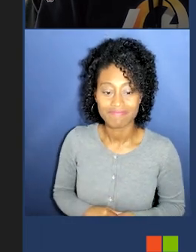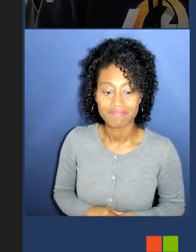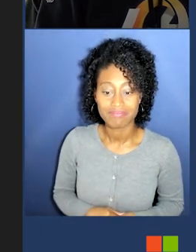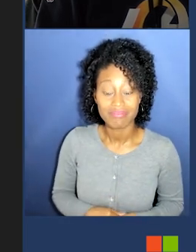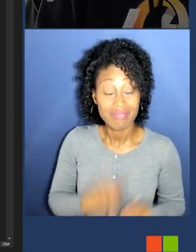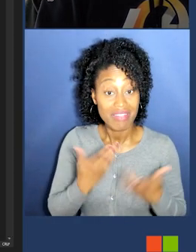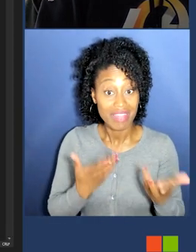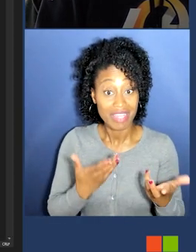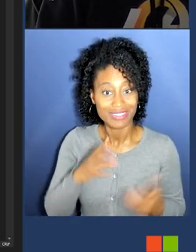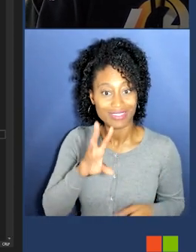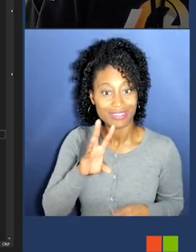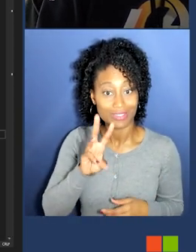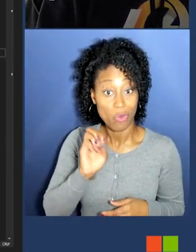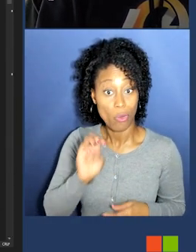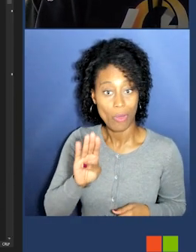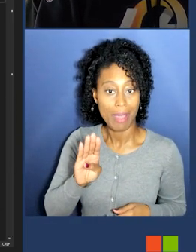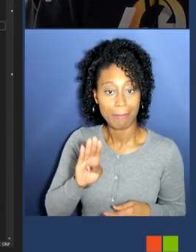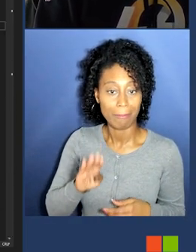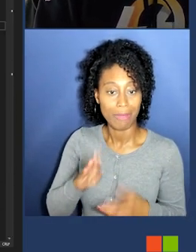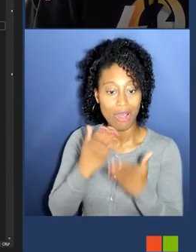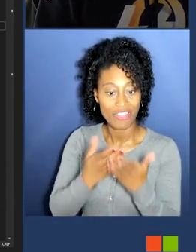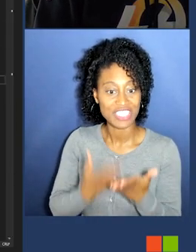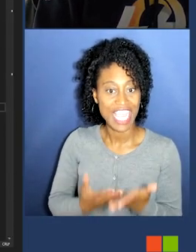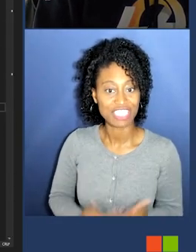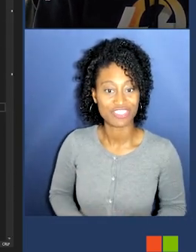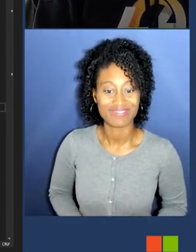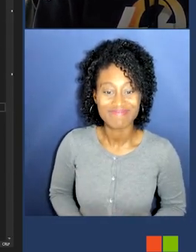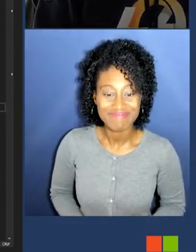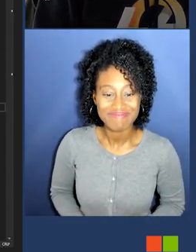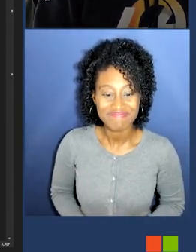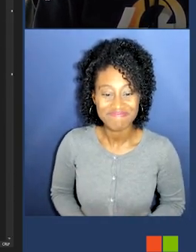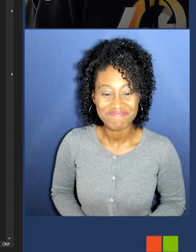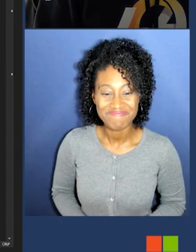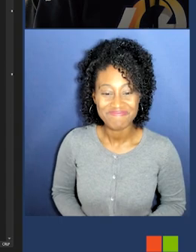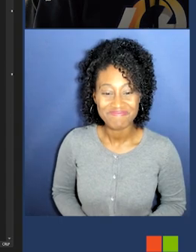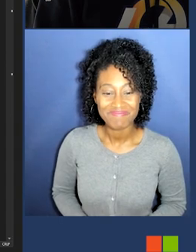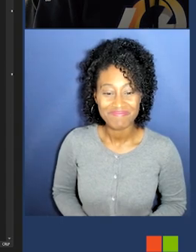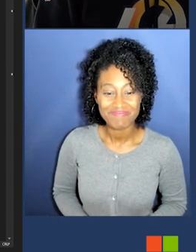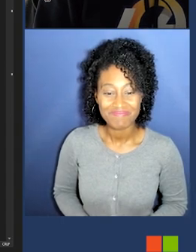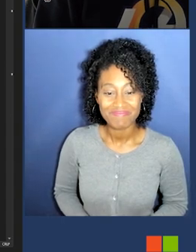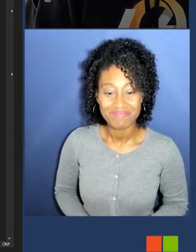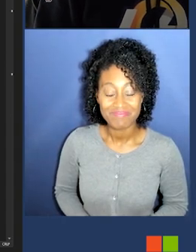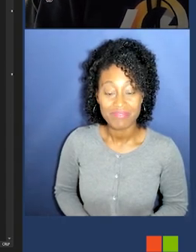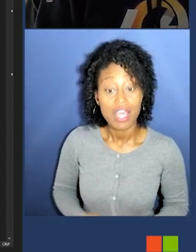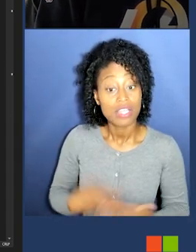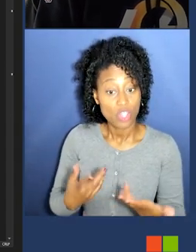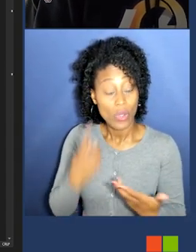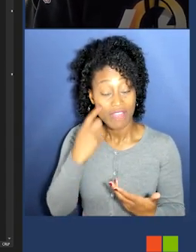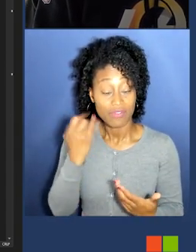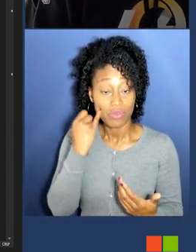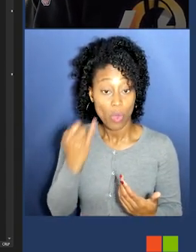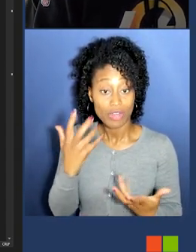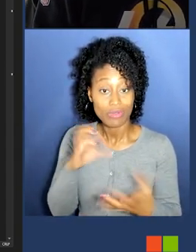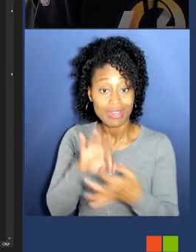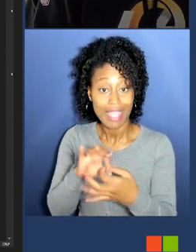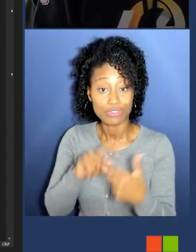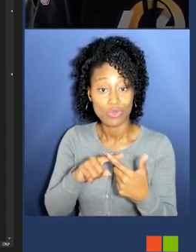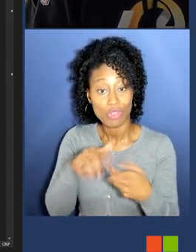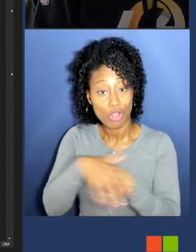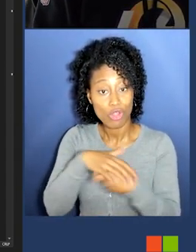application. And just specify that we want to connect to the local server API,